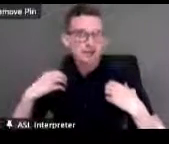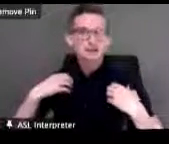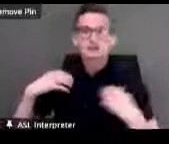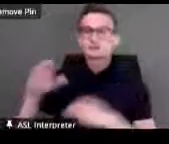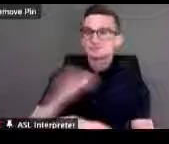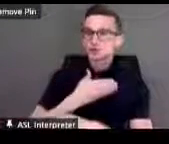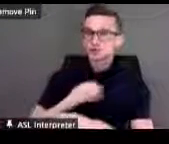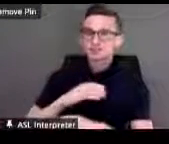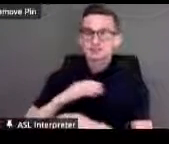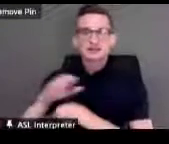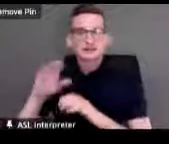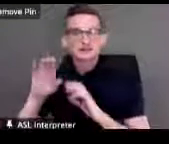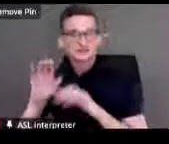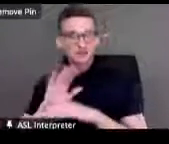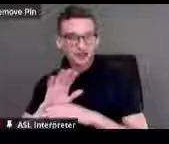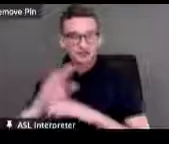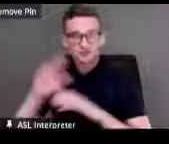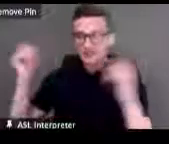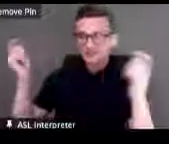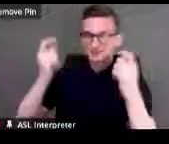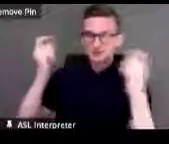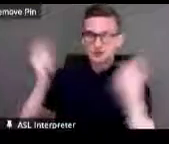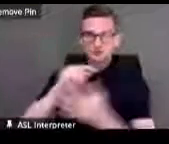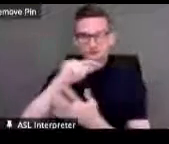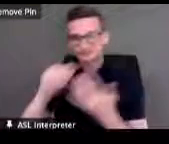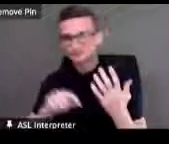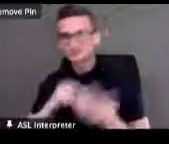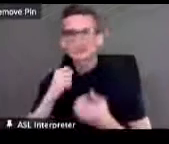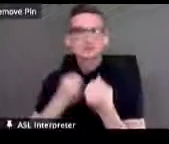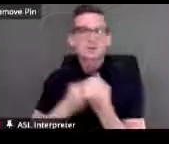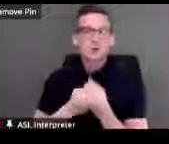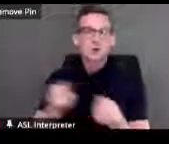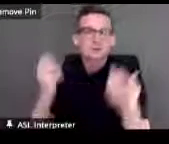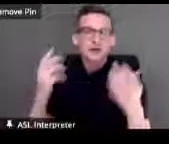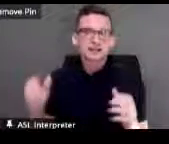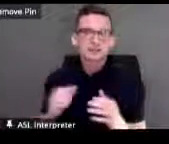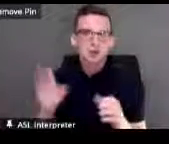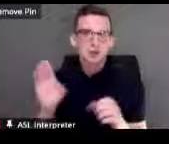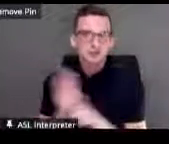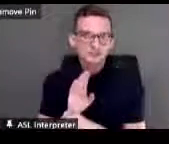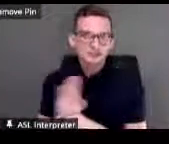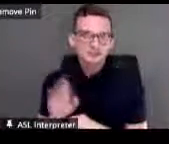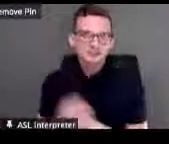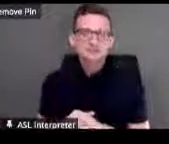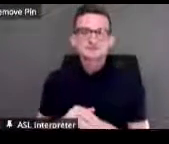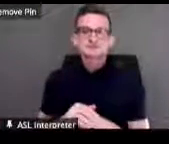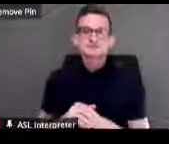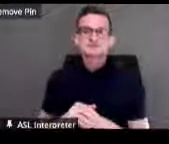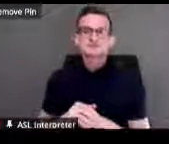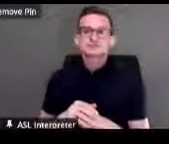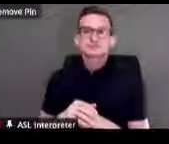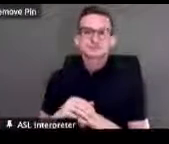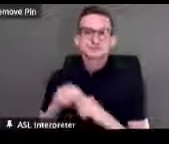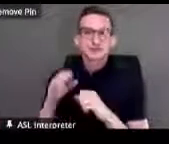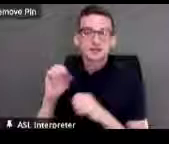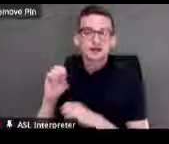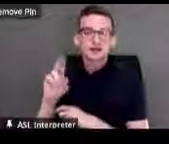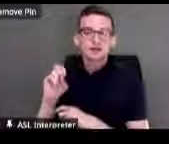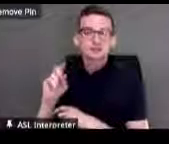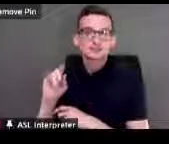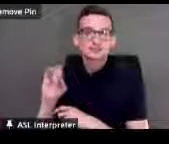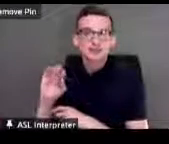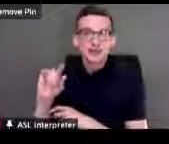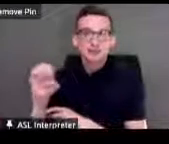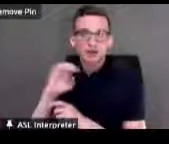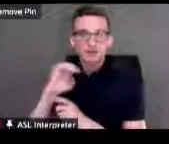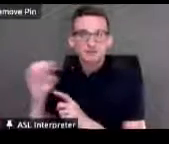that support numerous small businesses. As a result, a sustainable environment, affordable housing,